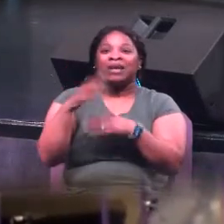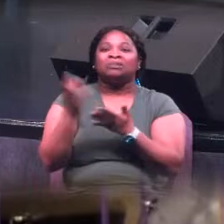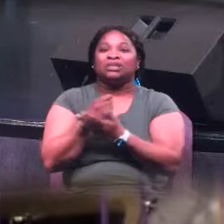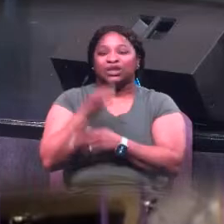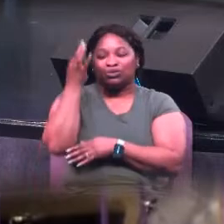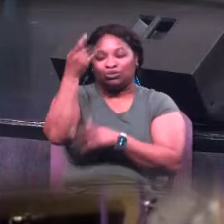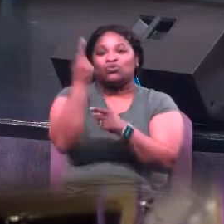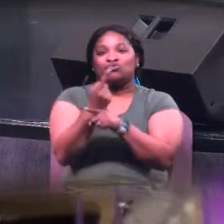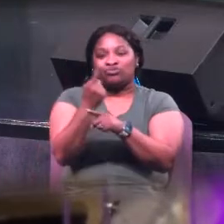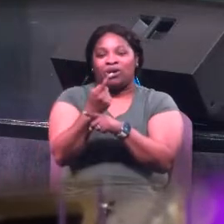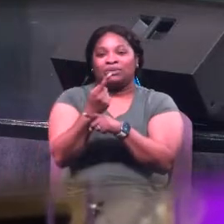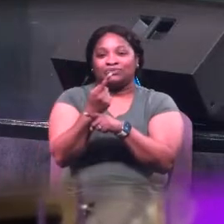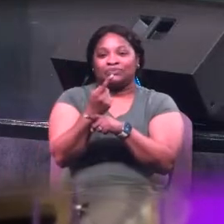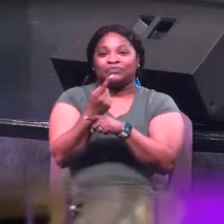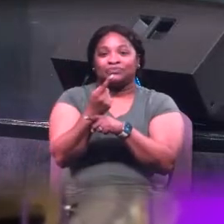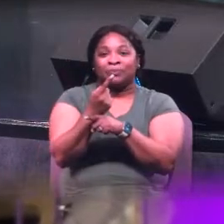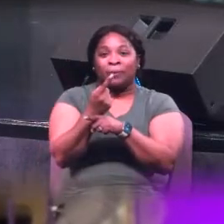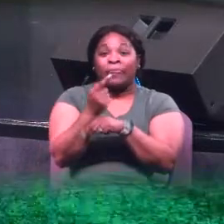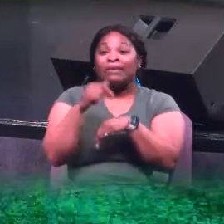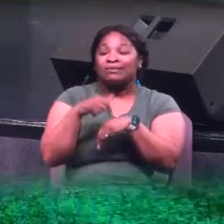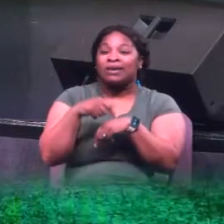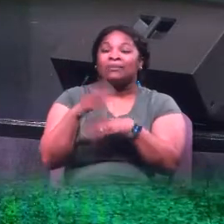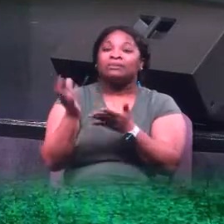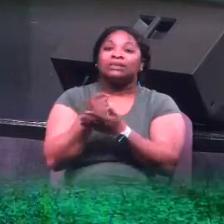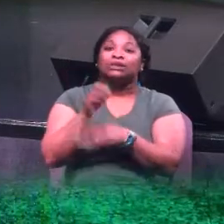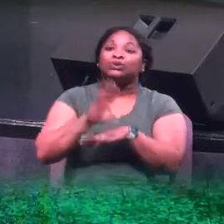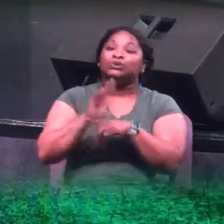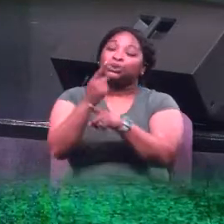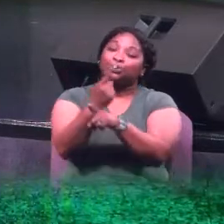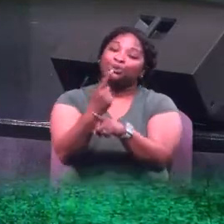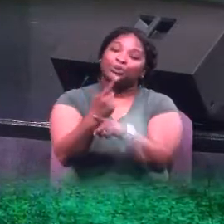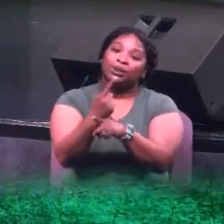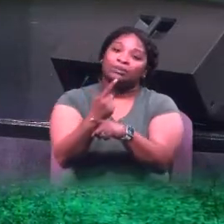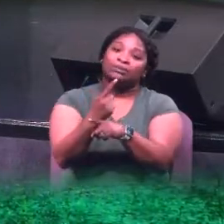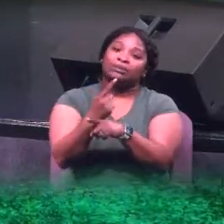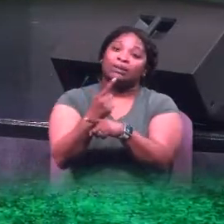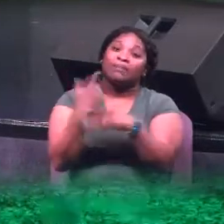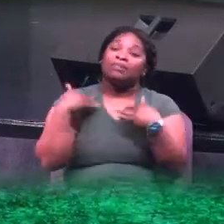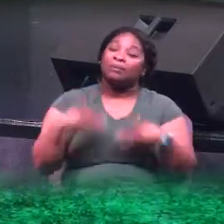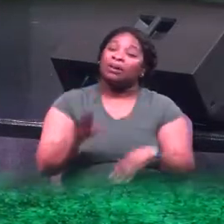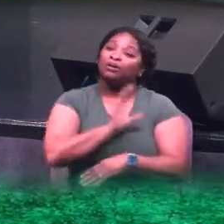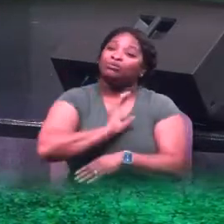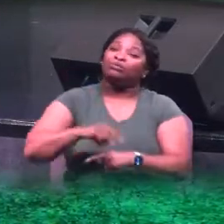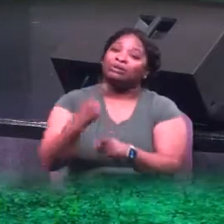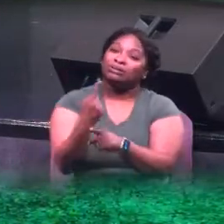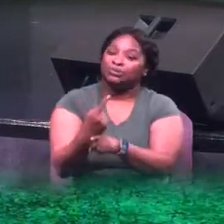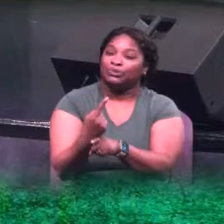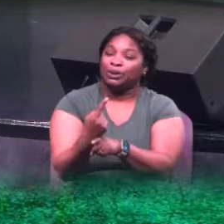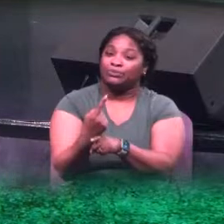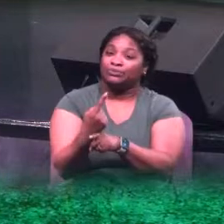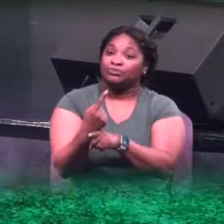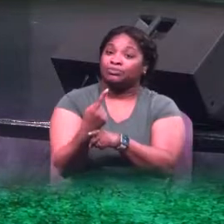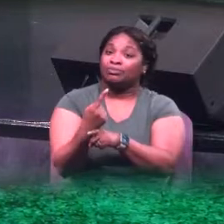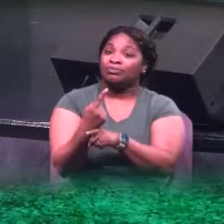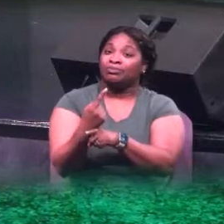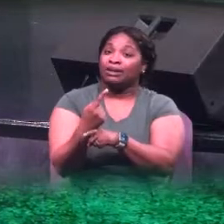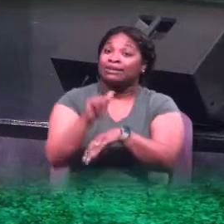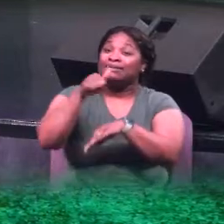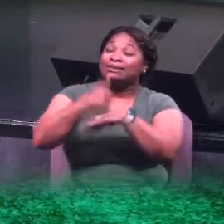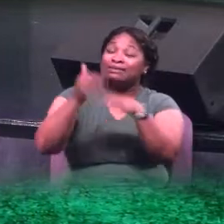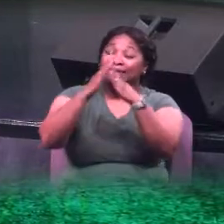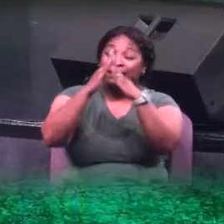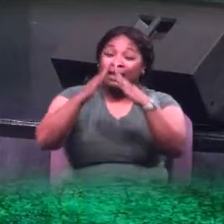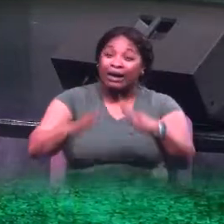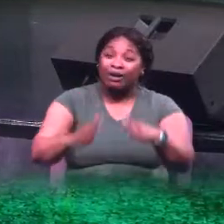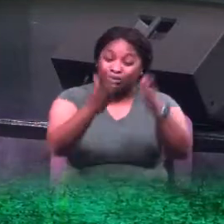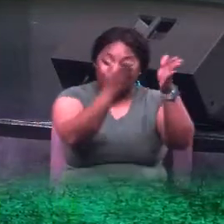right. It's time to get the church right. It's time to get the body of Christ right. It's time to set the house